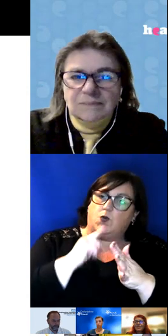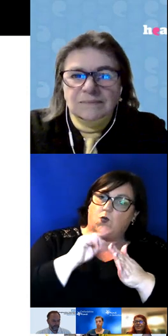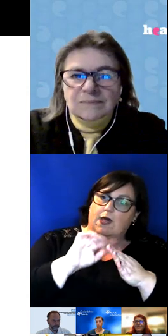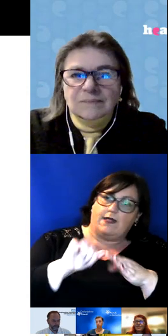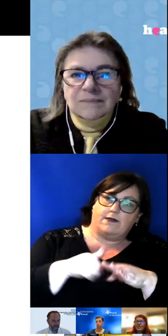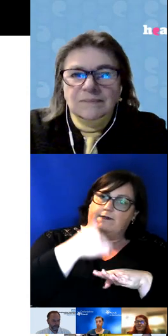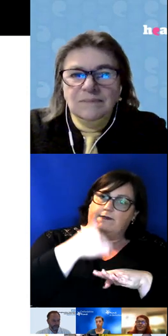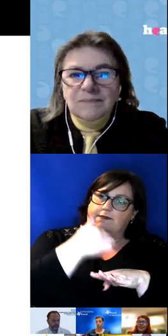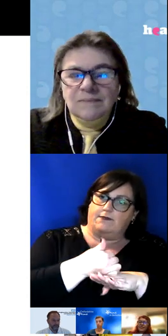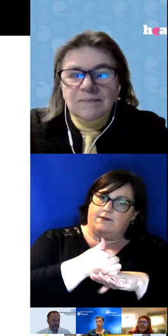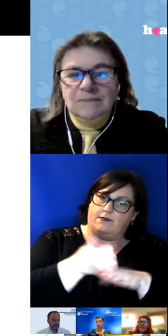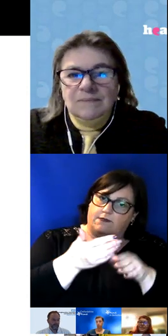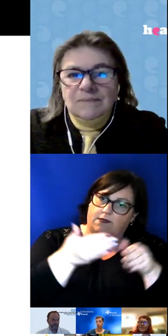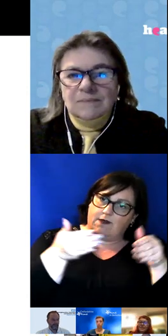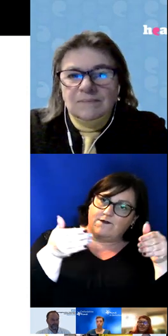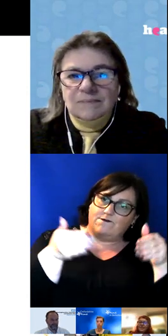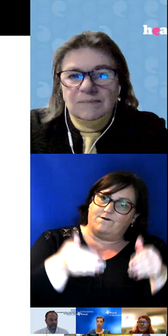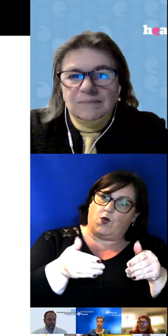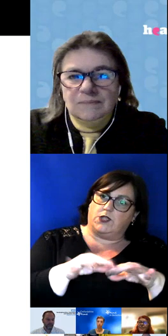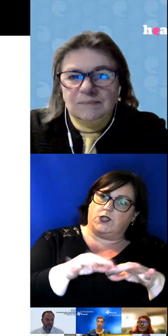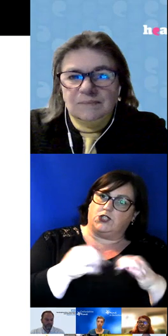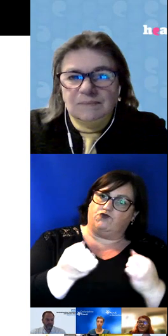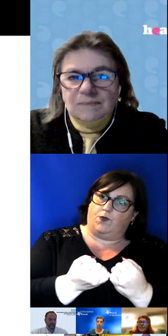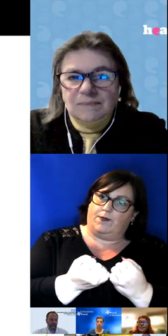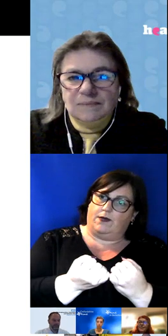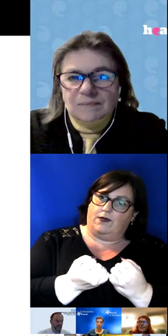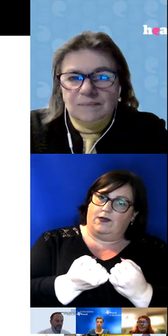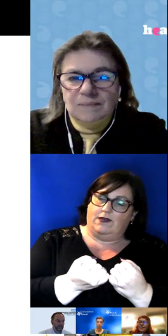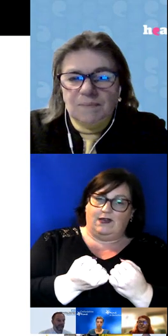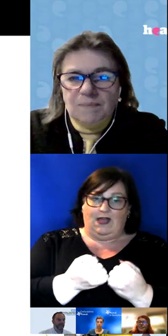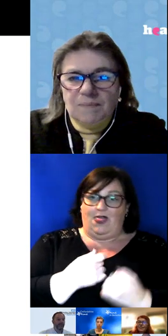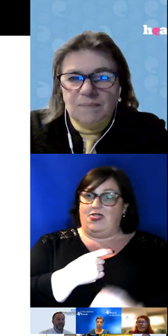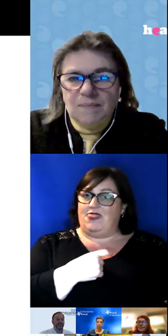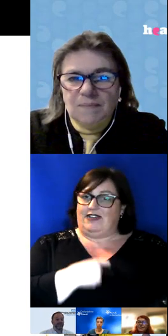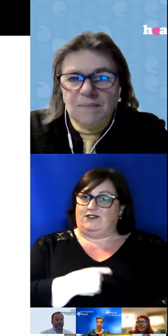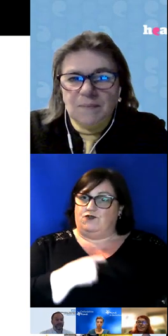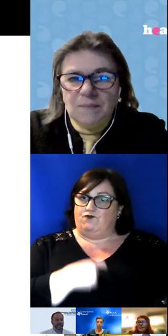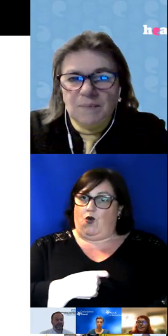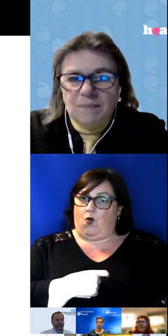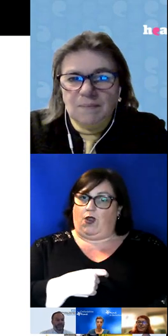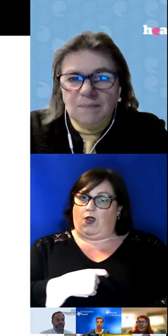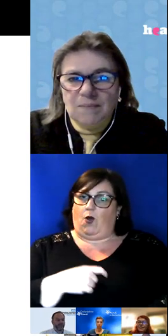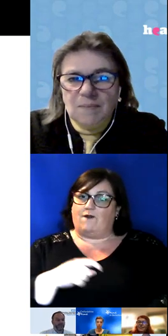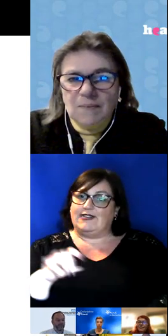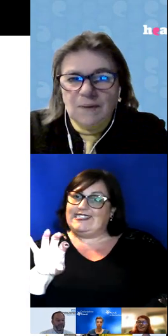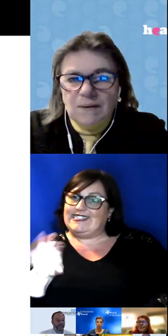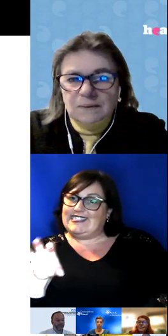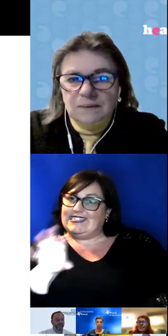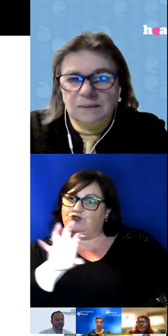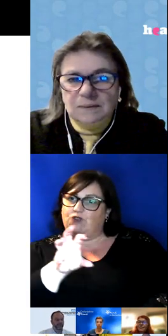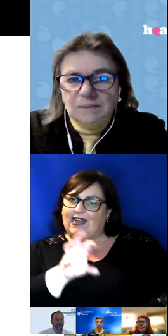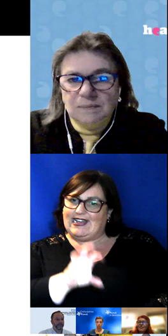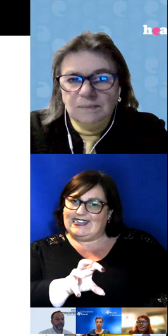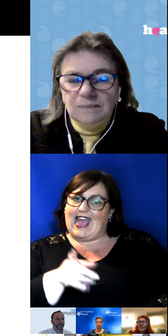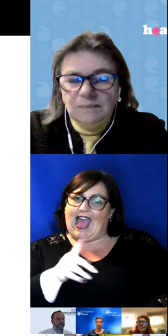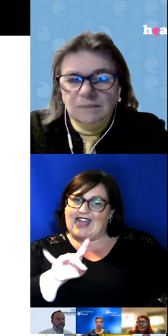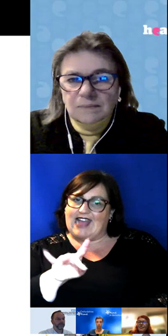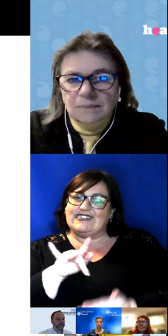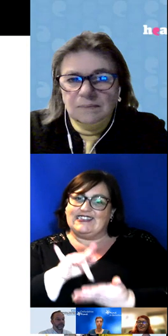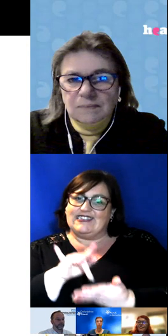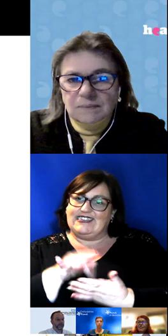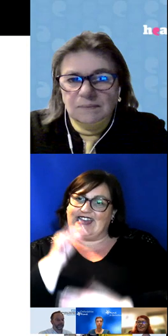that. I think this is where the roles of districts and city councils also will be really important. They know their communities really well. I would go